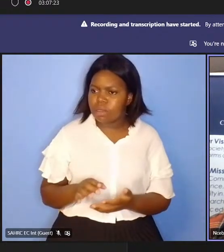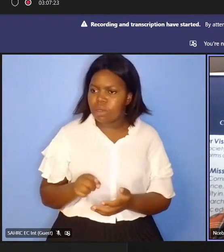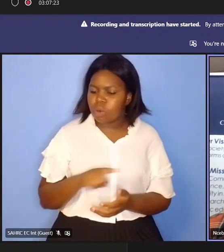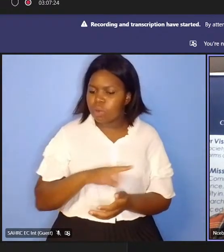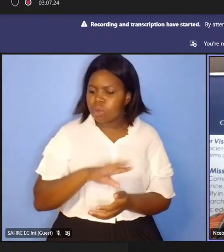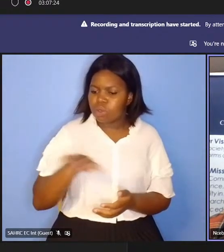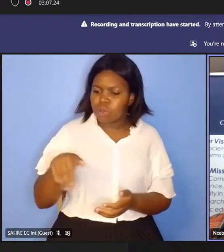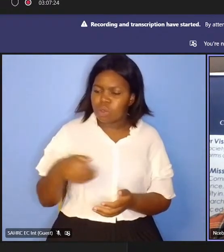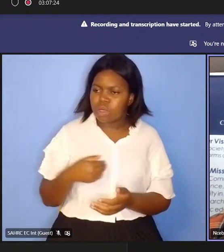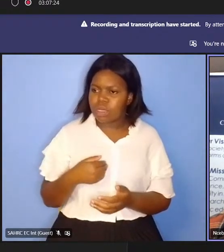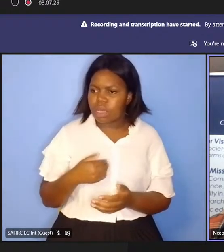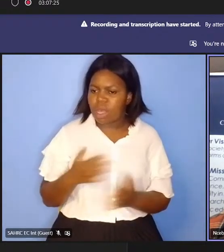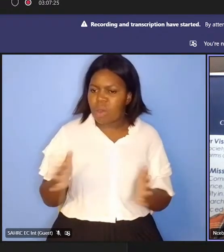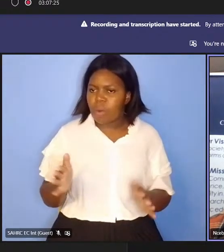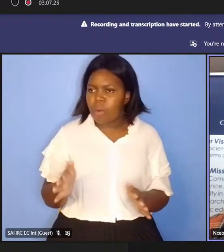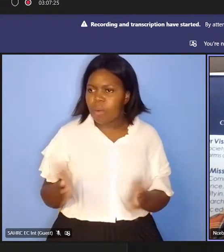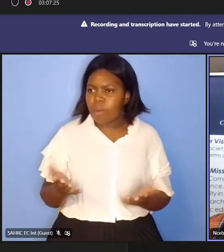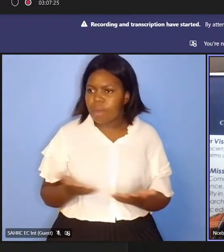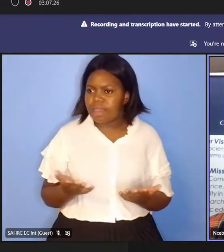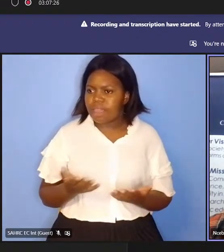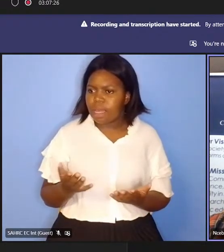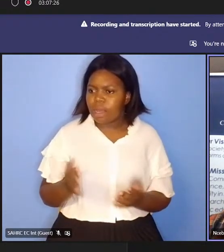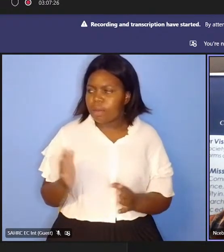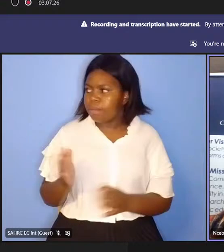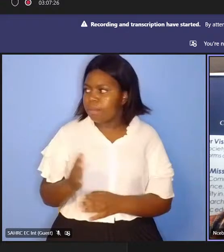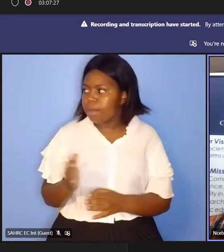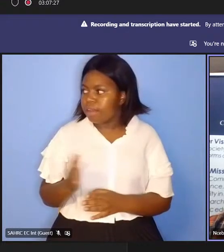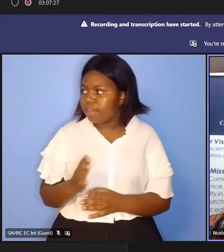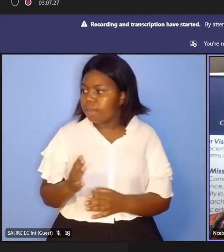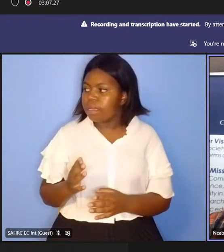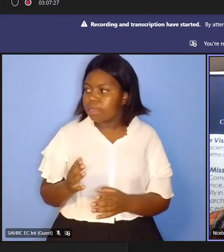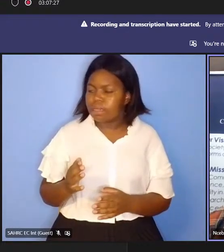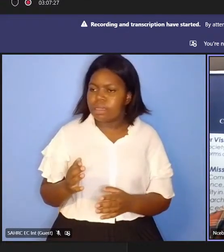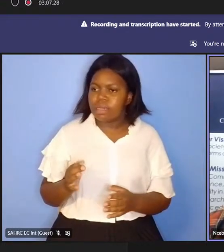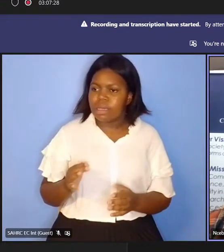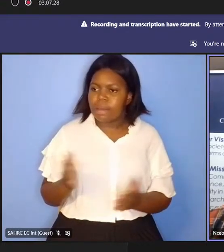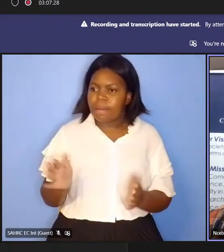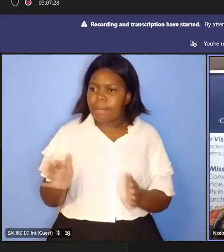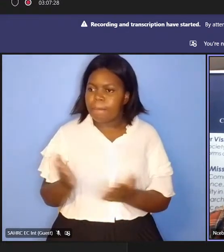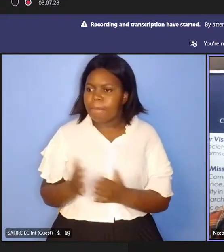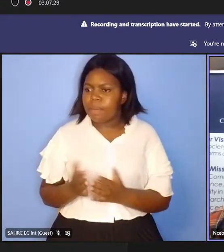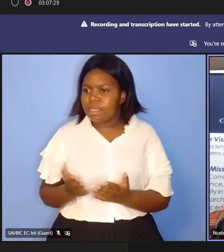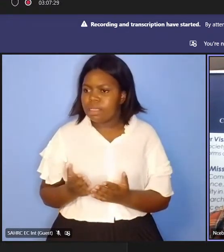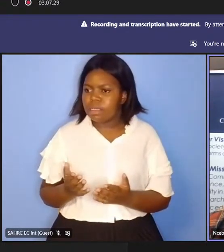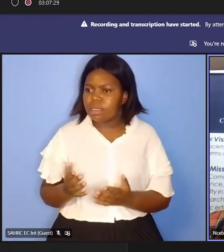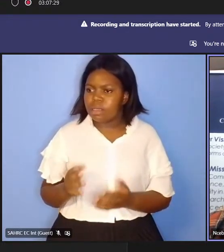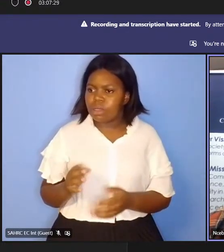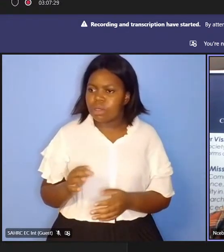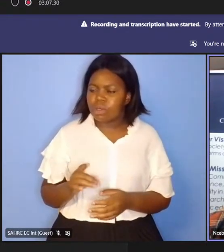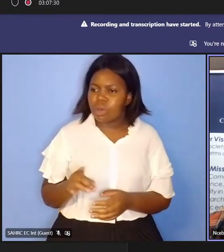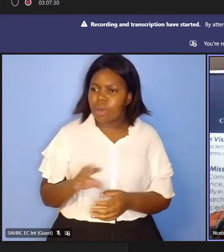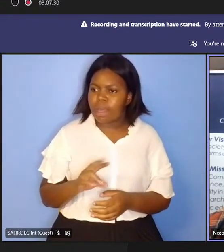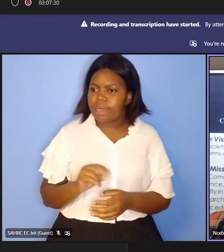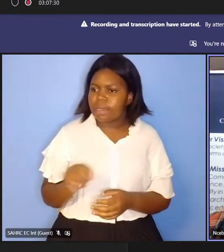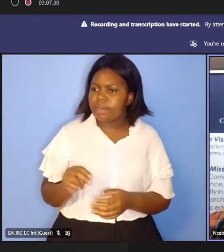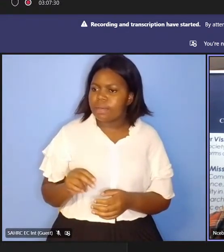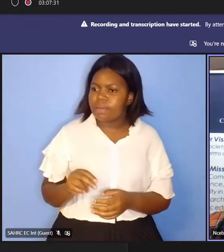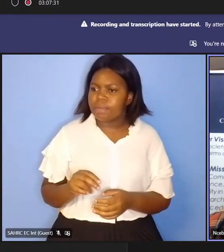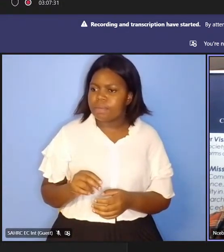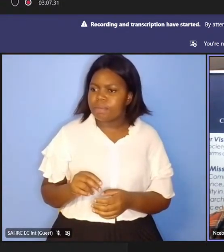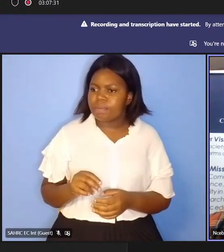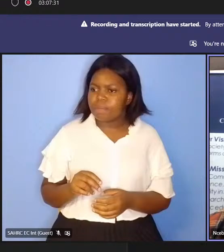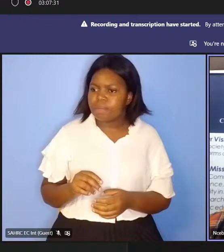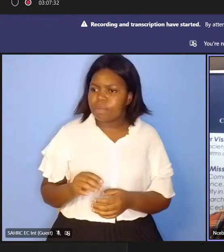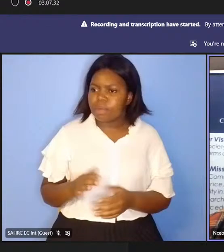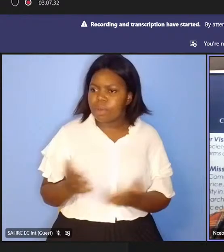in a public space or in a private space. So again, the guidelines there, when they put